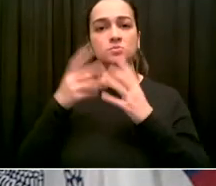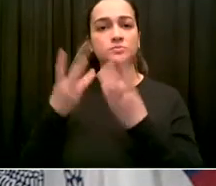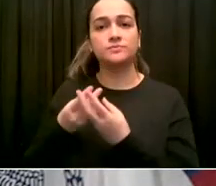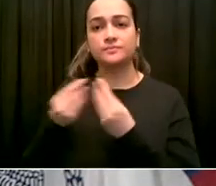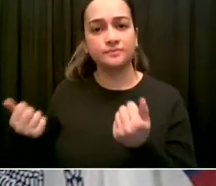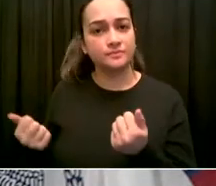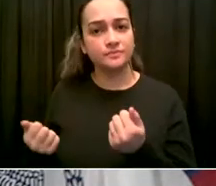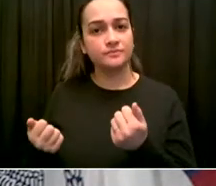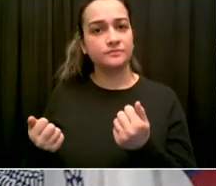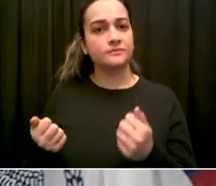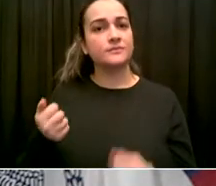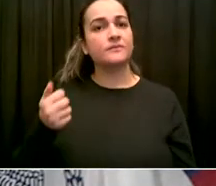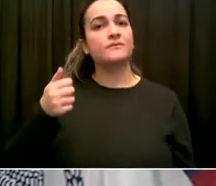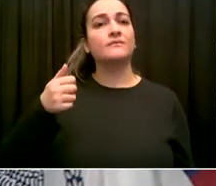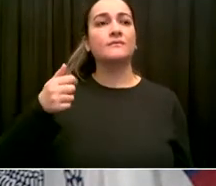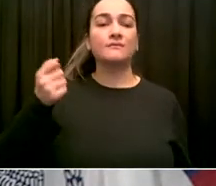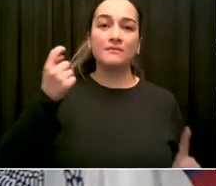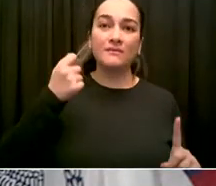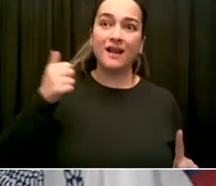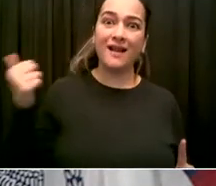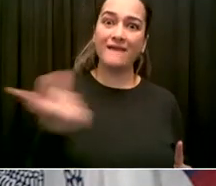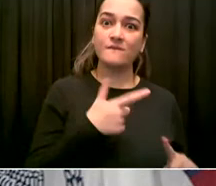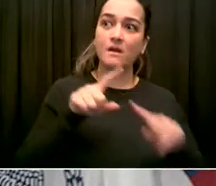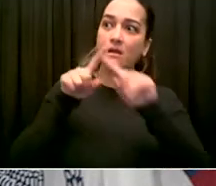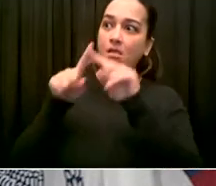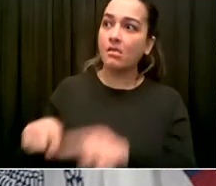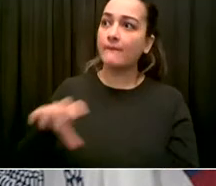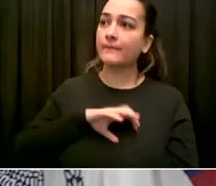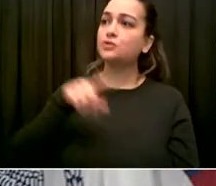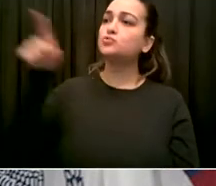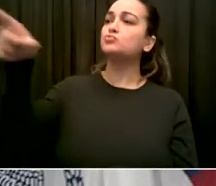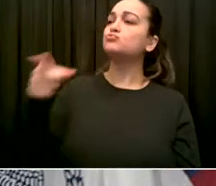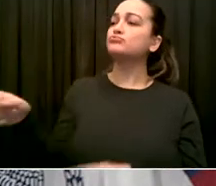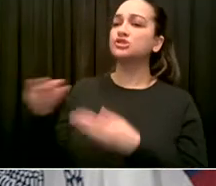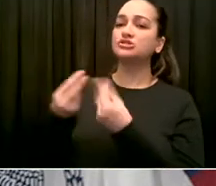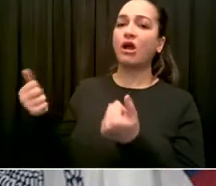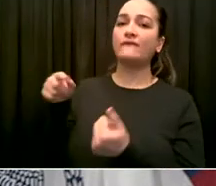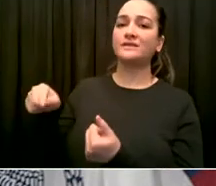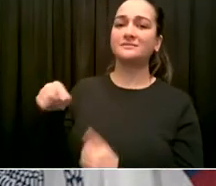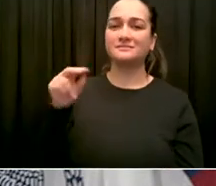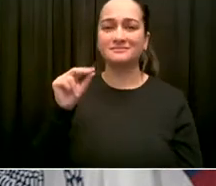how to participate, how to support the Asian American community right now, please go to